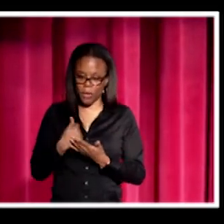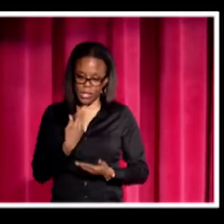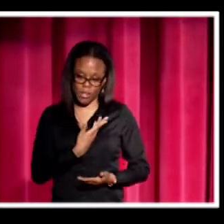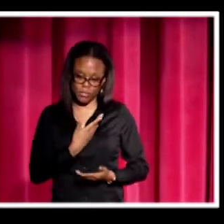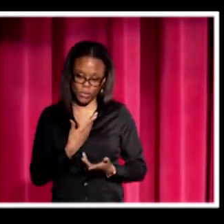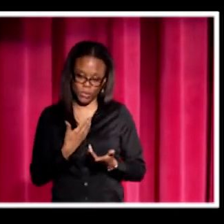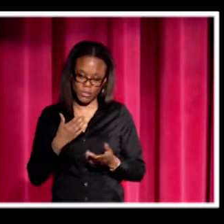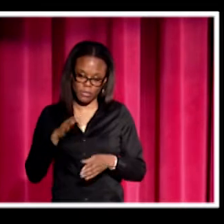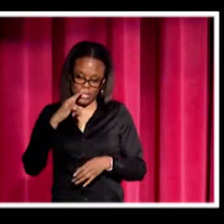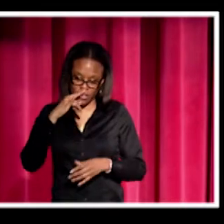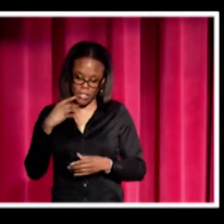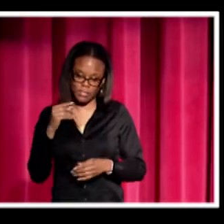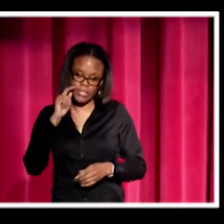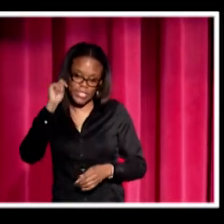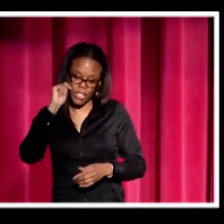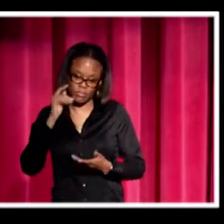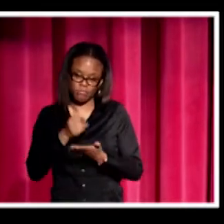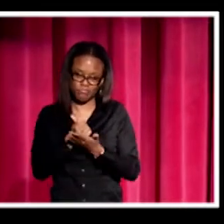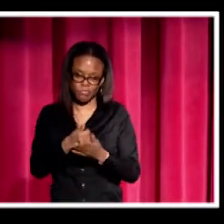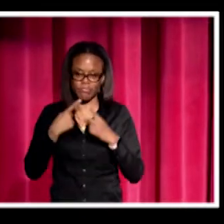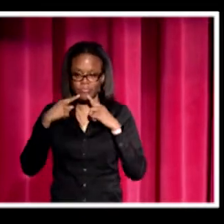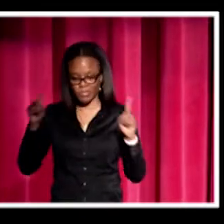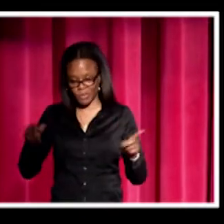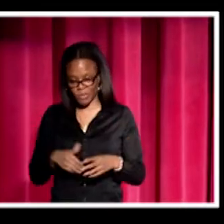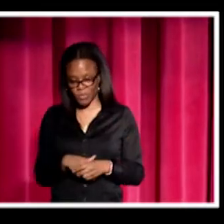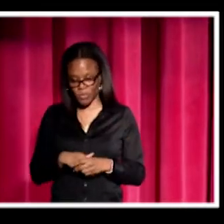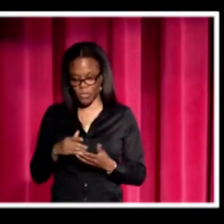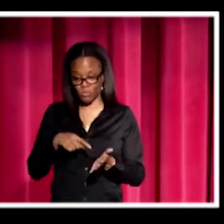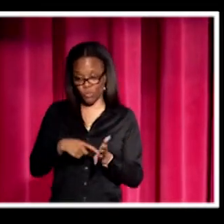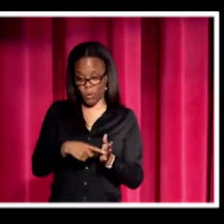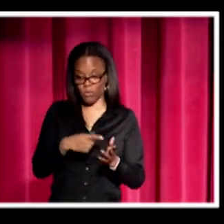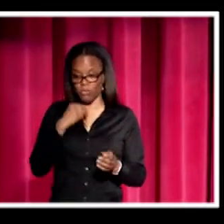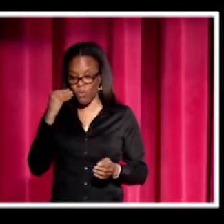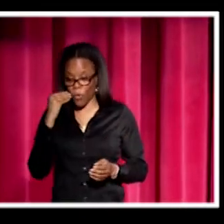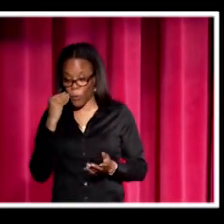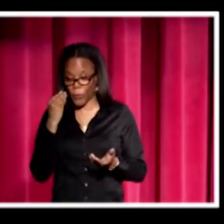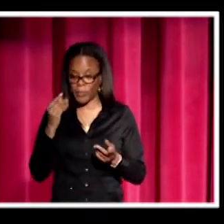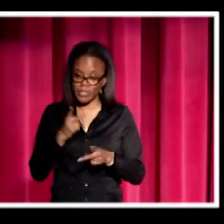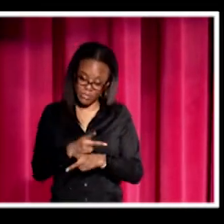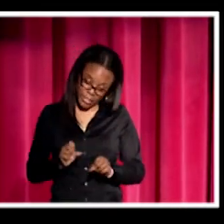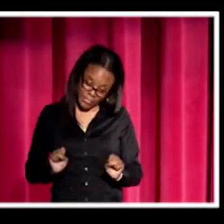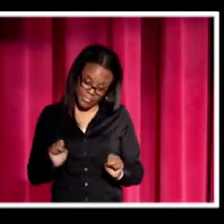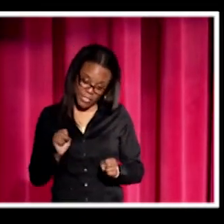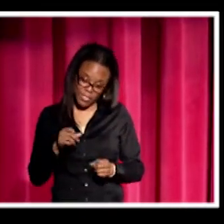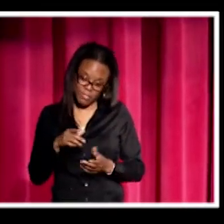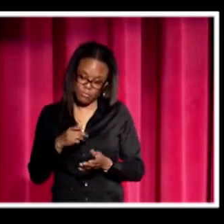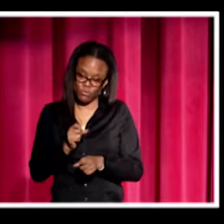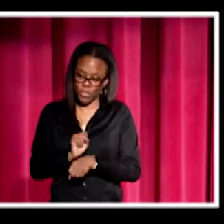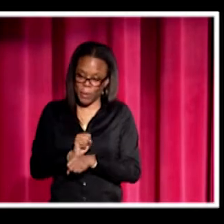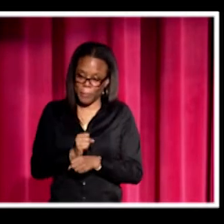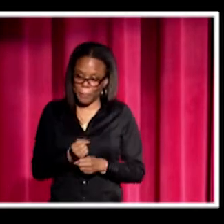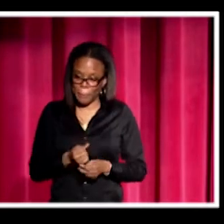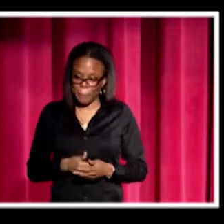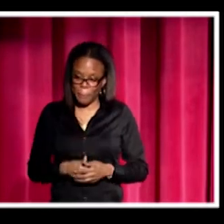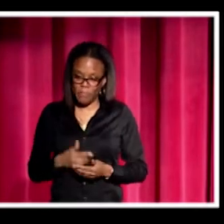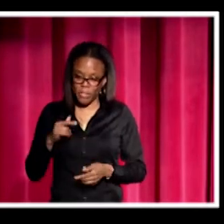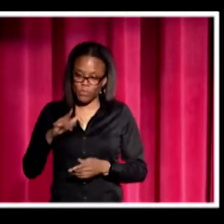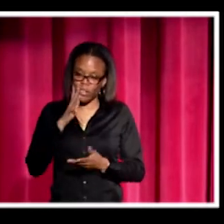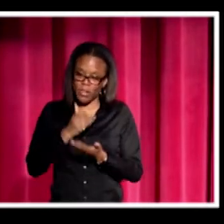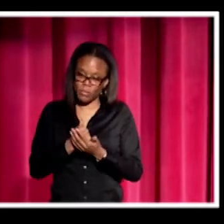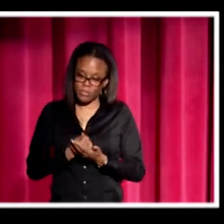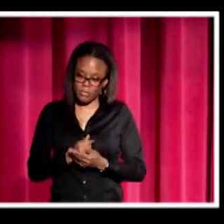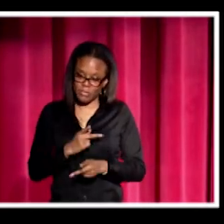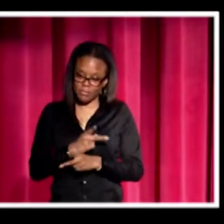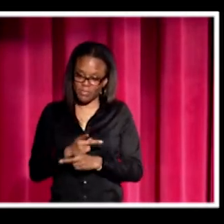for success. We want housing that is safe and affordable, and we want jobs that allow us to take care of ourselves